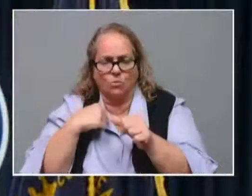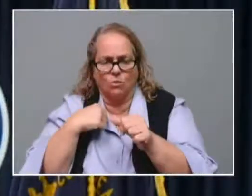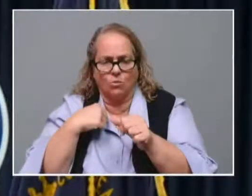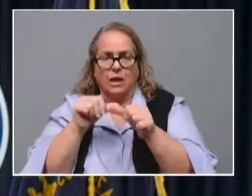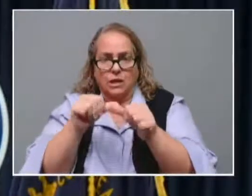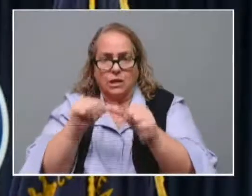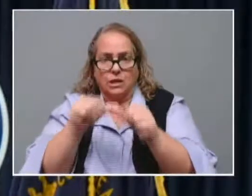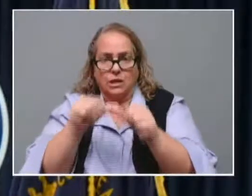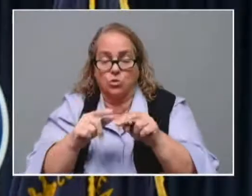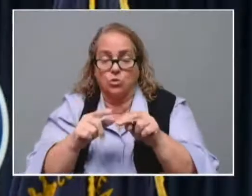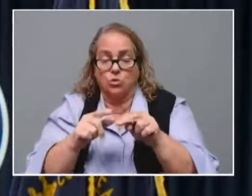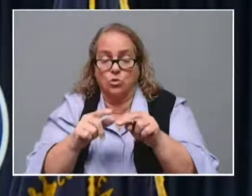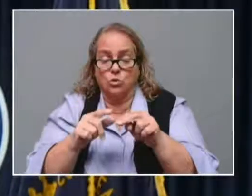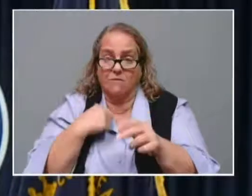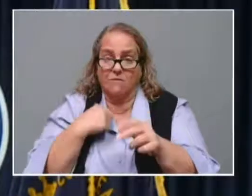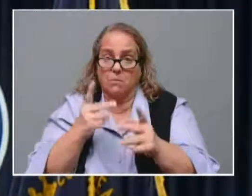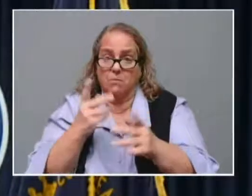at